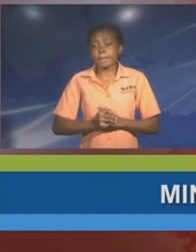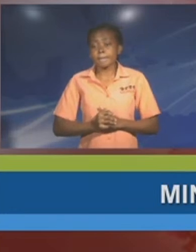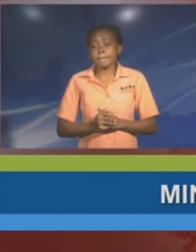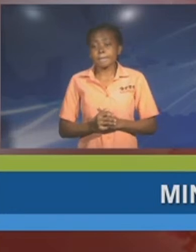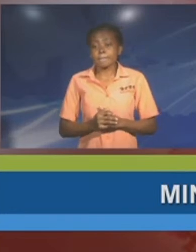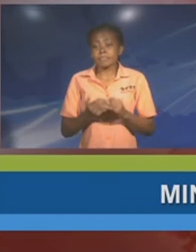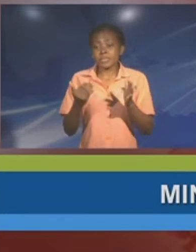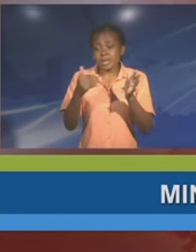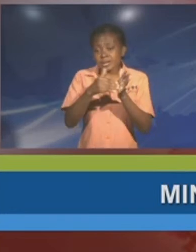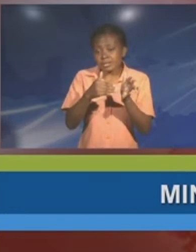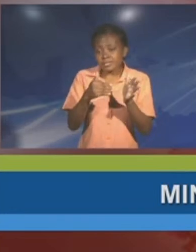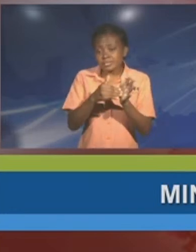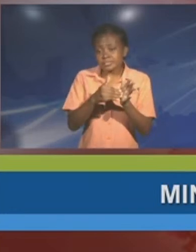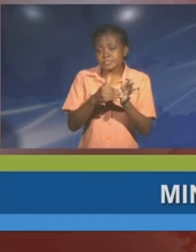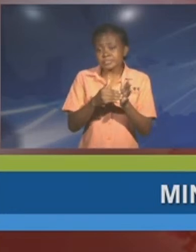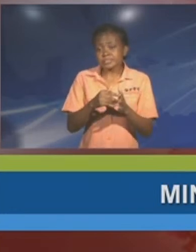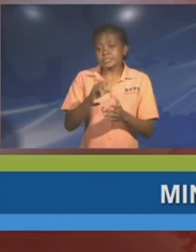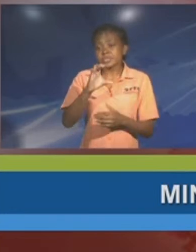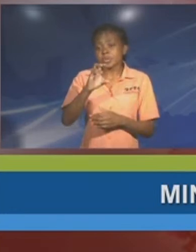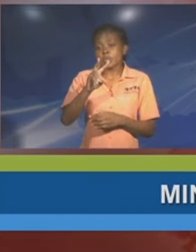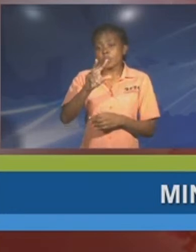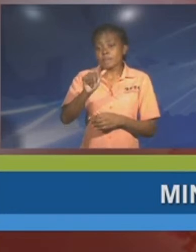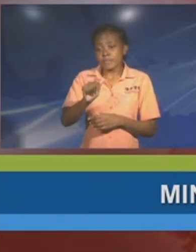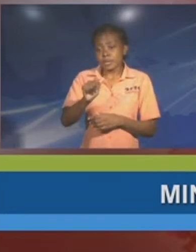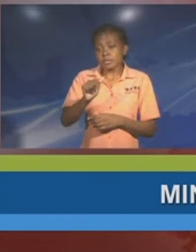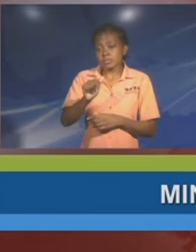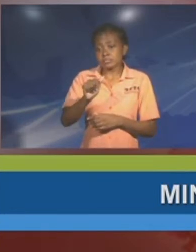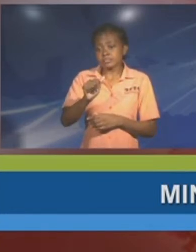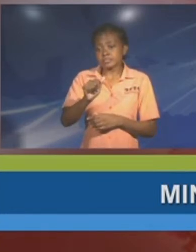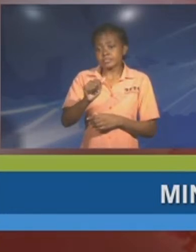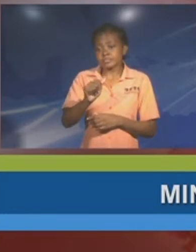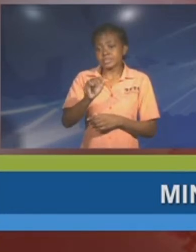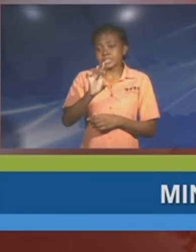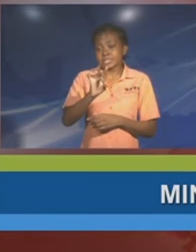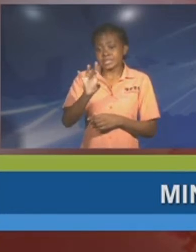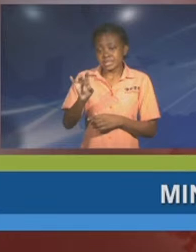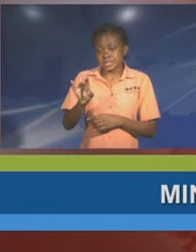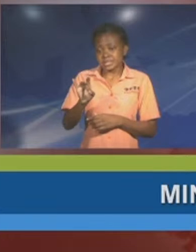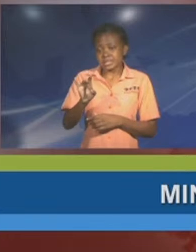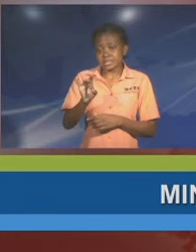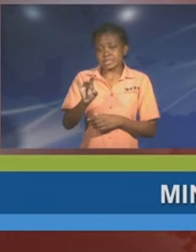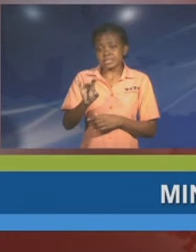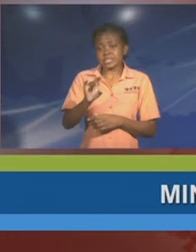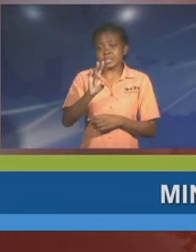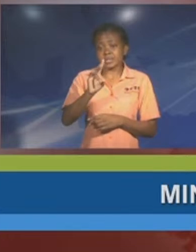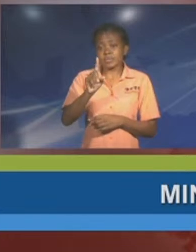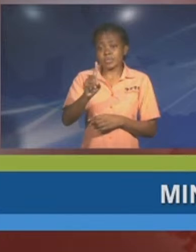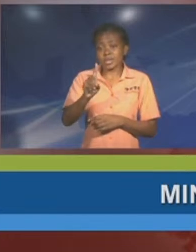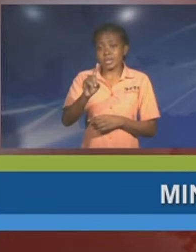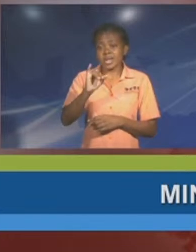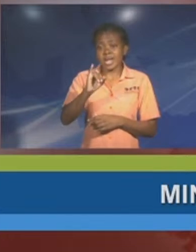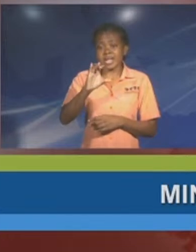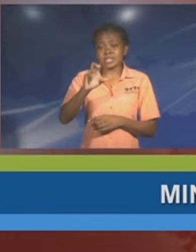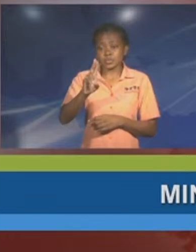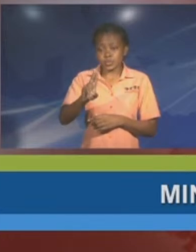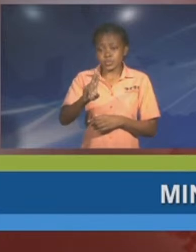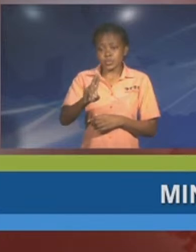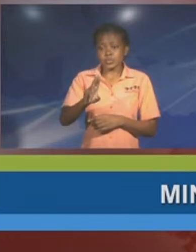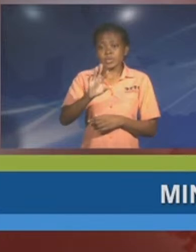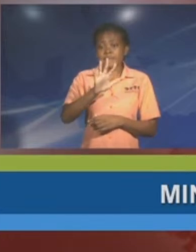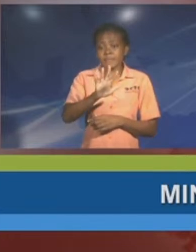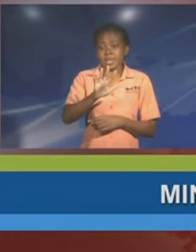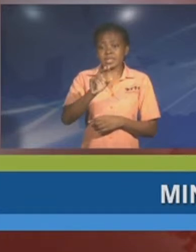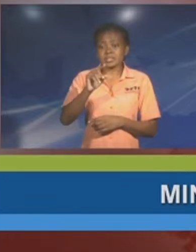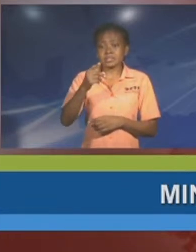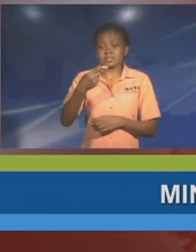further, patients in the hospital, Couva Hospital and Multi-Training Facility, 88. 7 in ICU, 5 in the high dependency unit. Cora